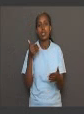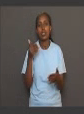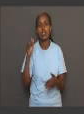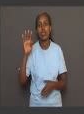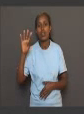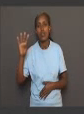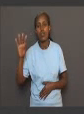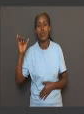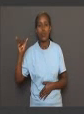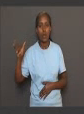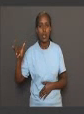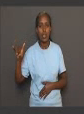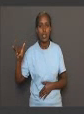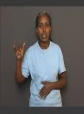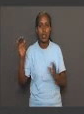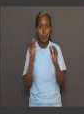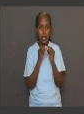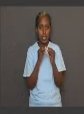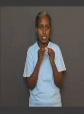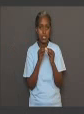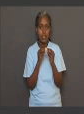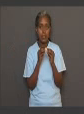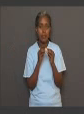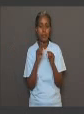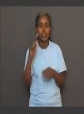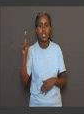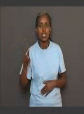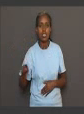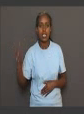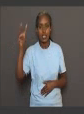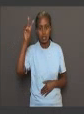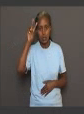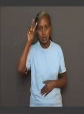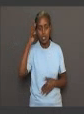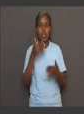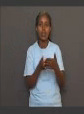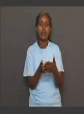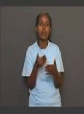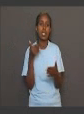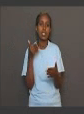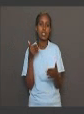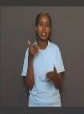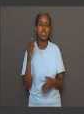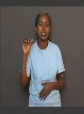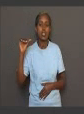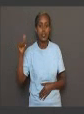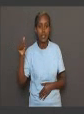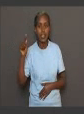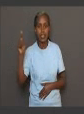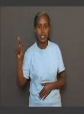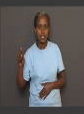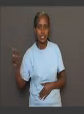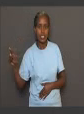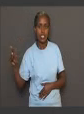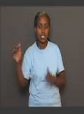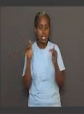minus 4y plus z squared minus